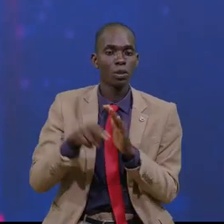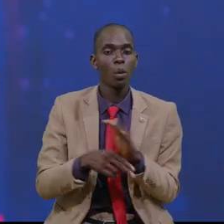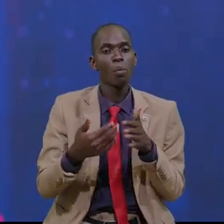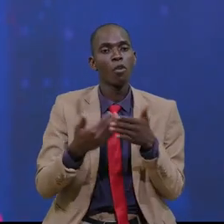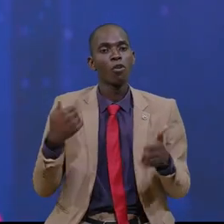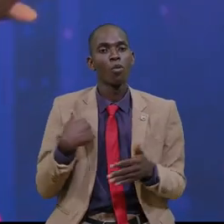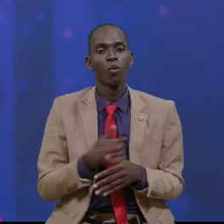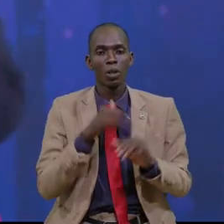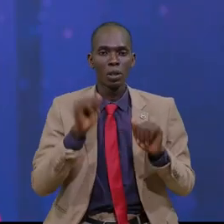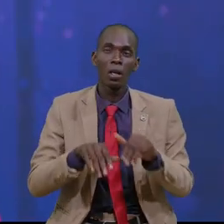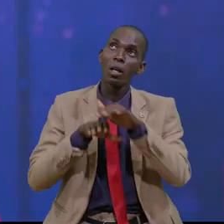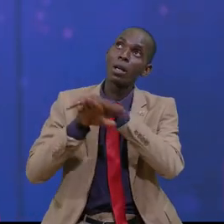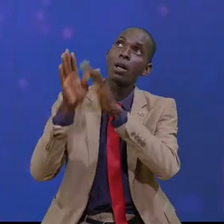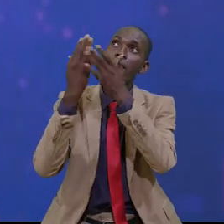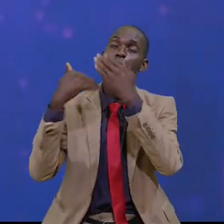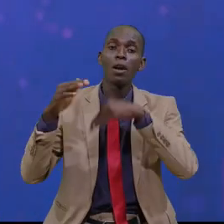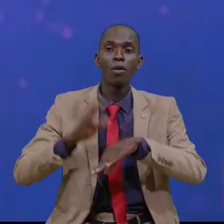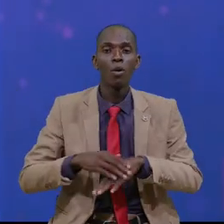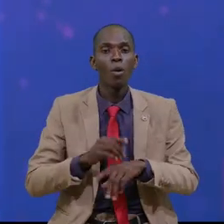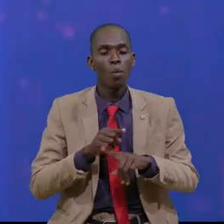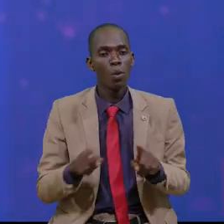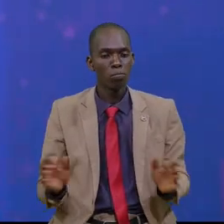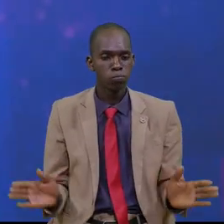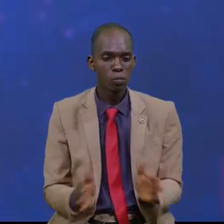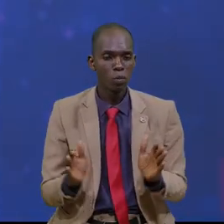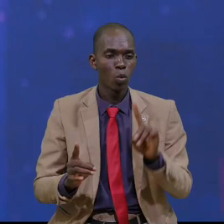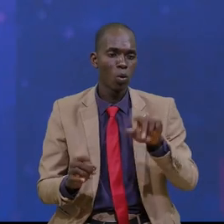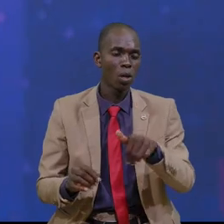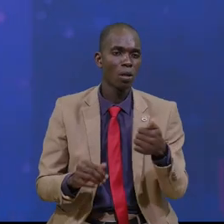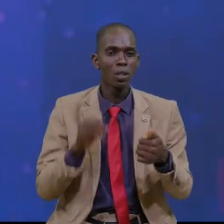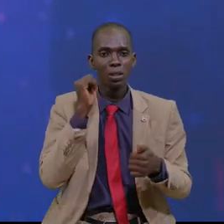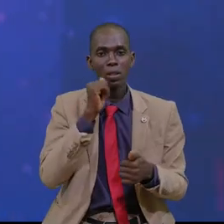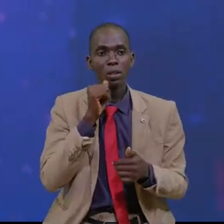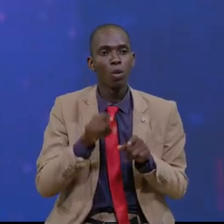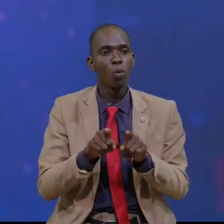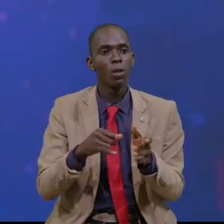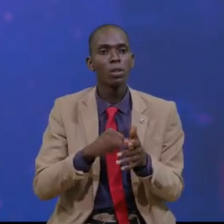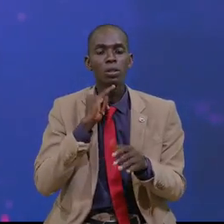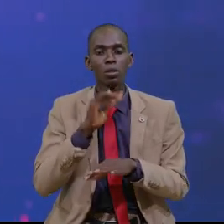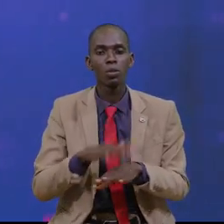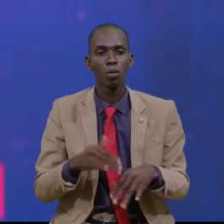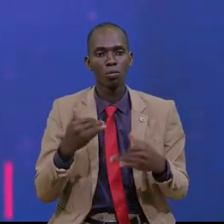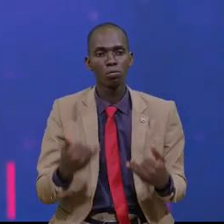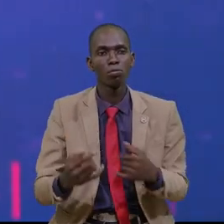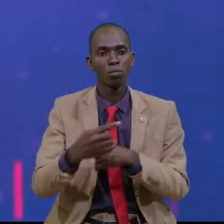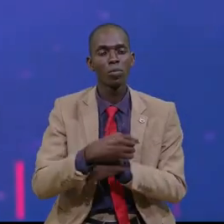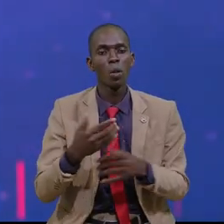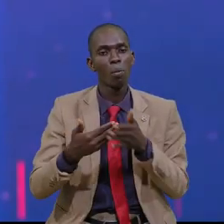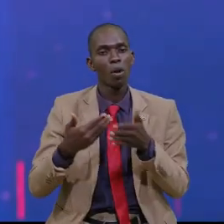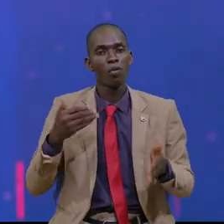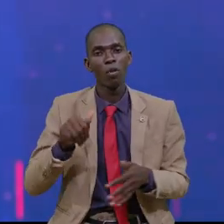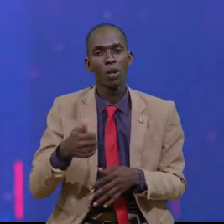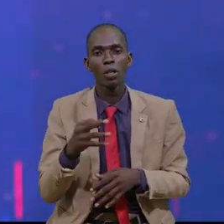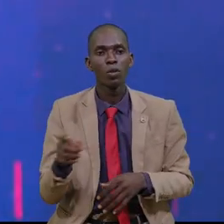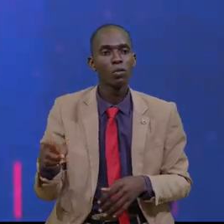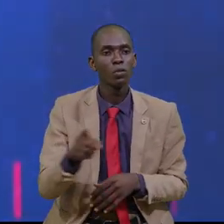get to heaven. But exhort one another daily while it is called today, lest any of